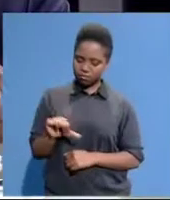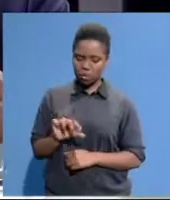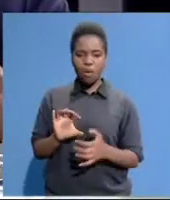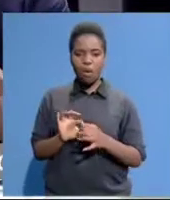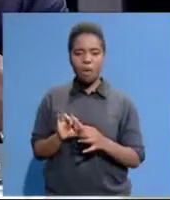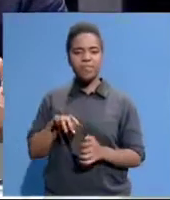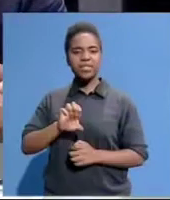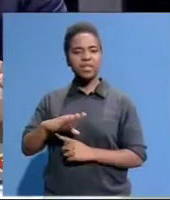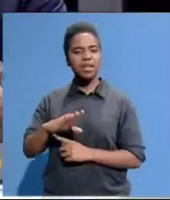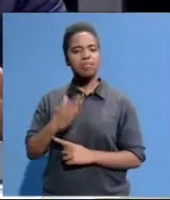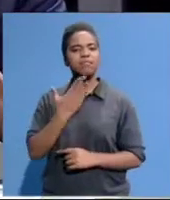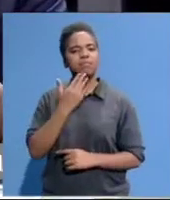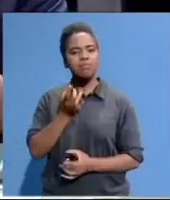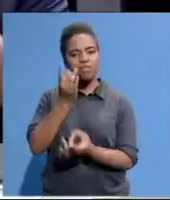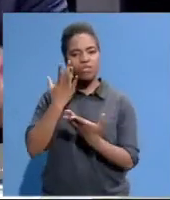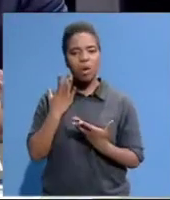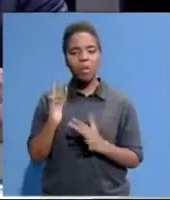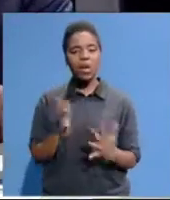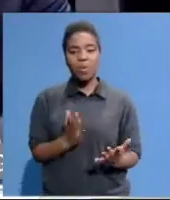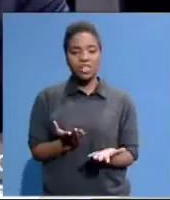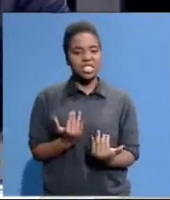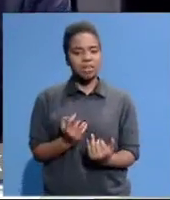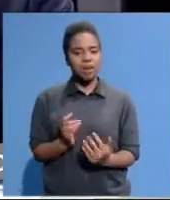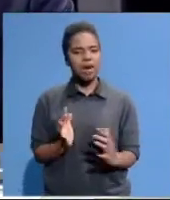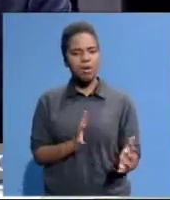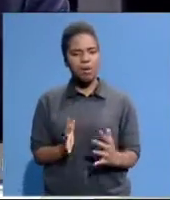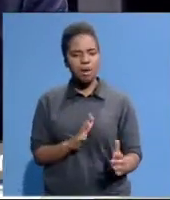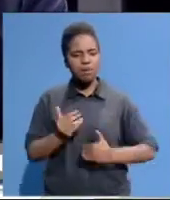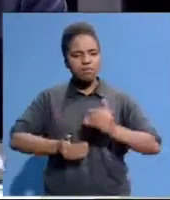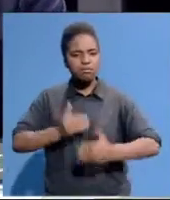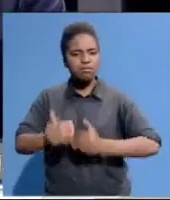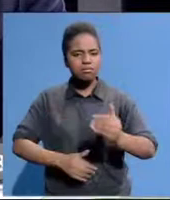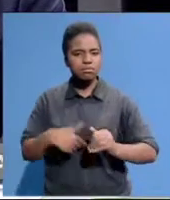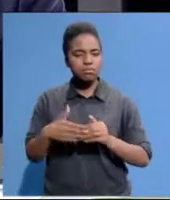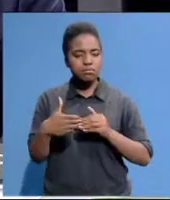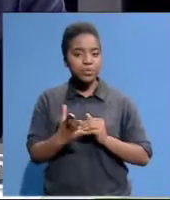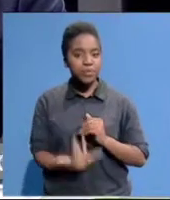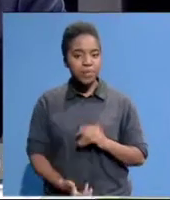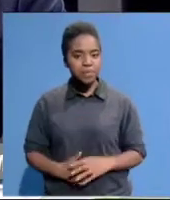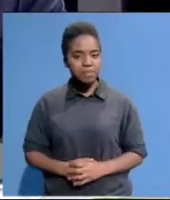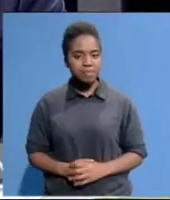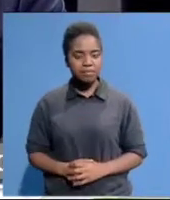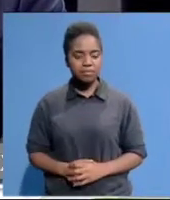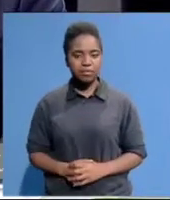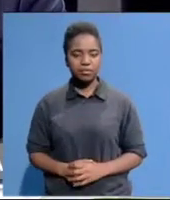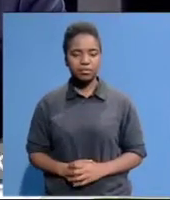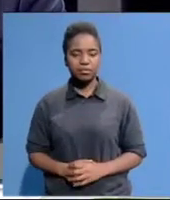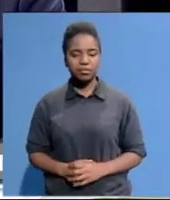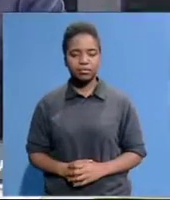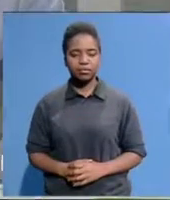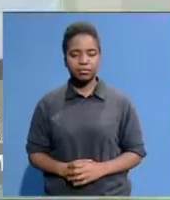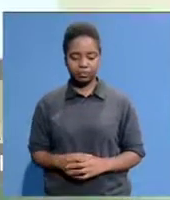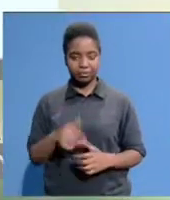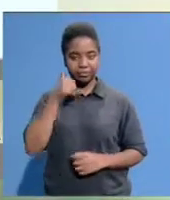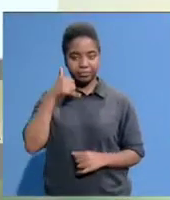customs and what we can expect from a ritual perspective moving forward from today? No, good afternoon.